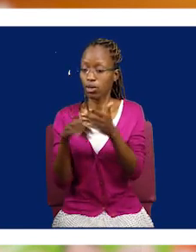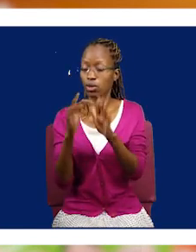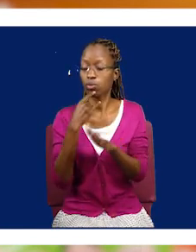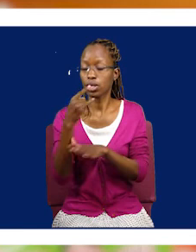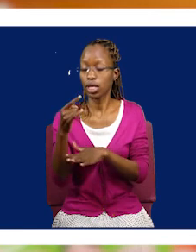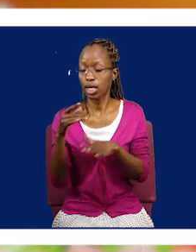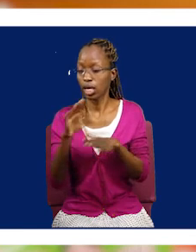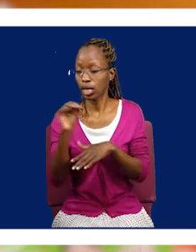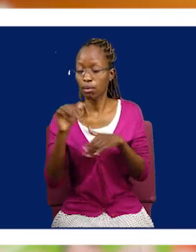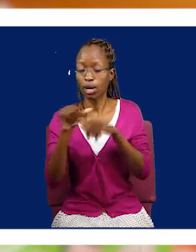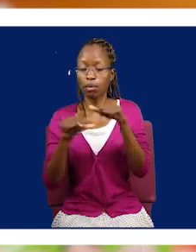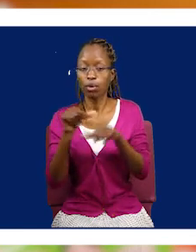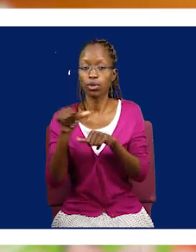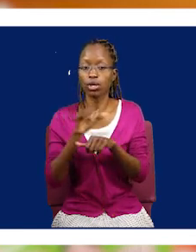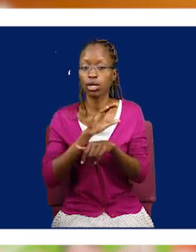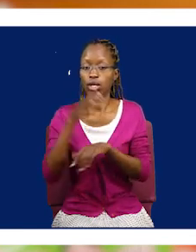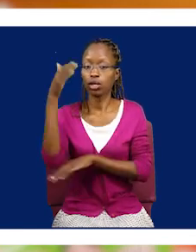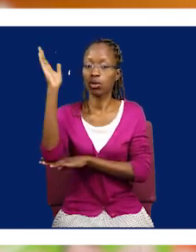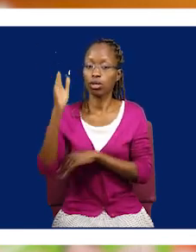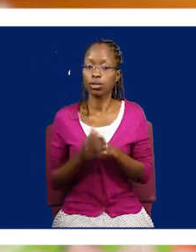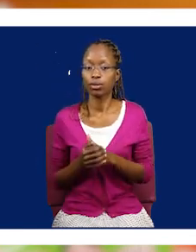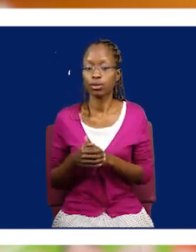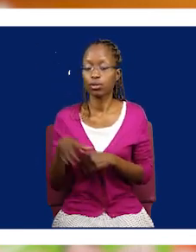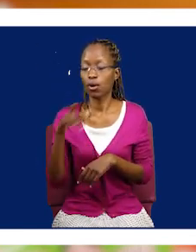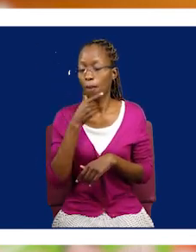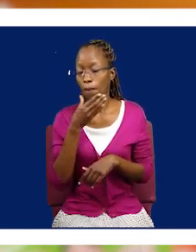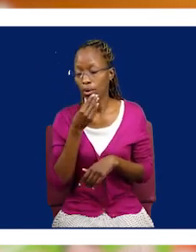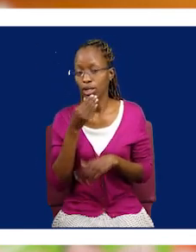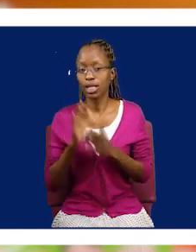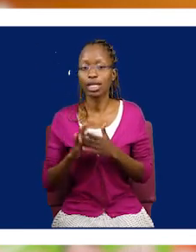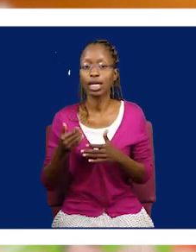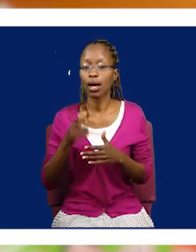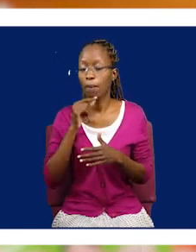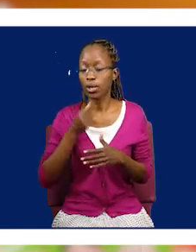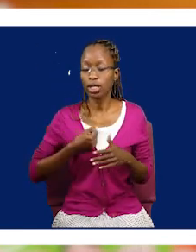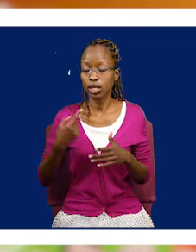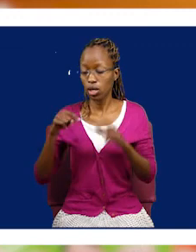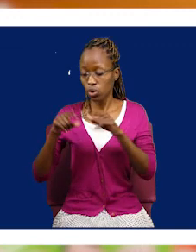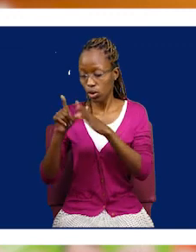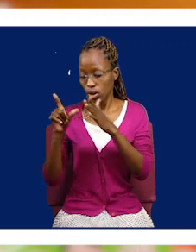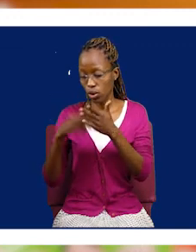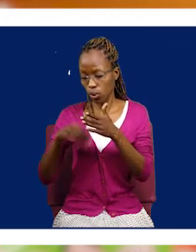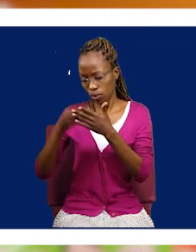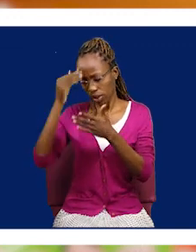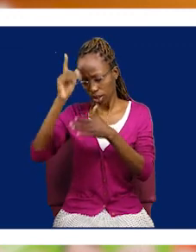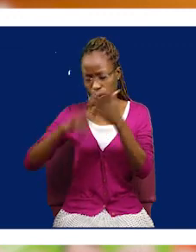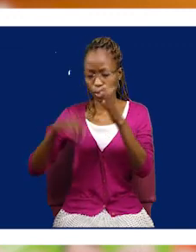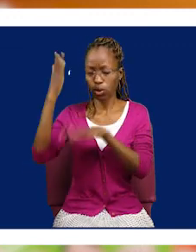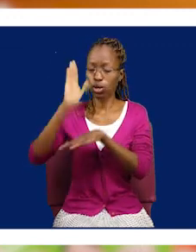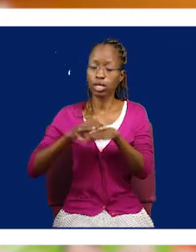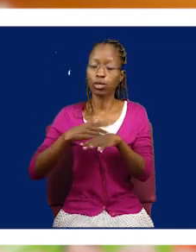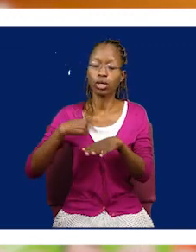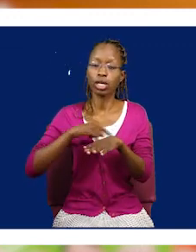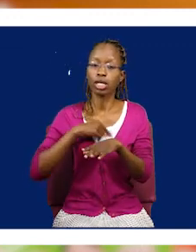you'll be telling them about God. So boys and girls, we have learned today that God is calling